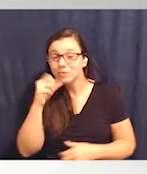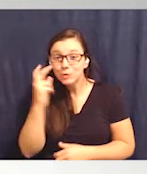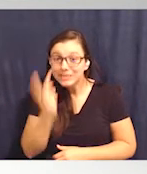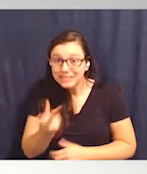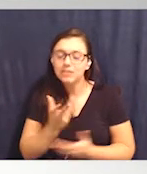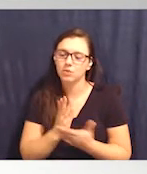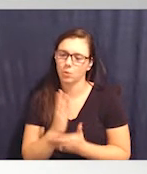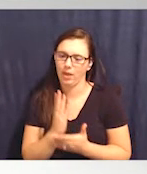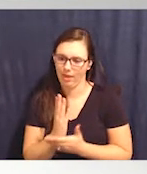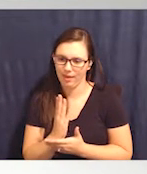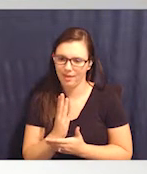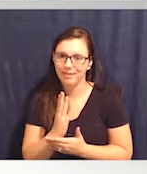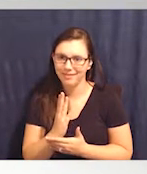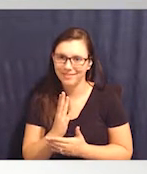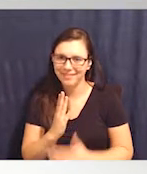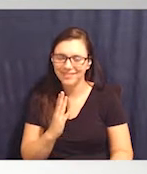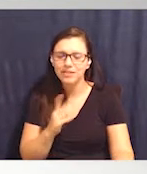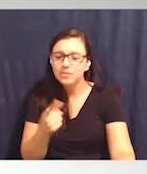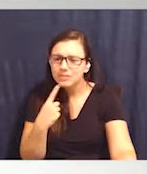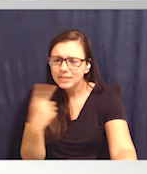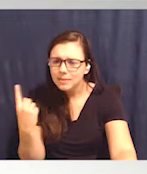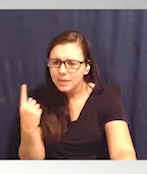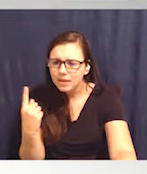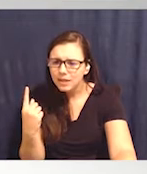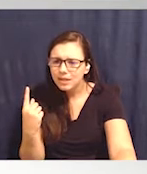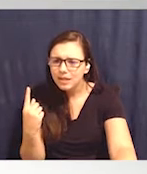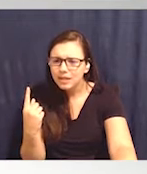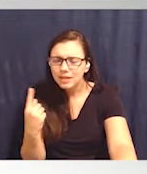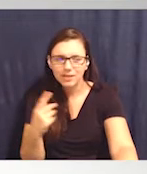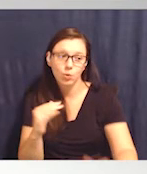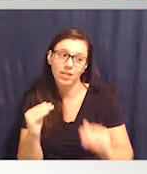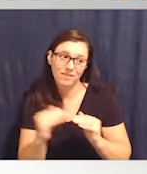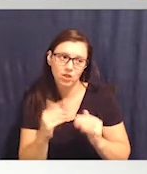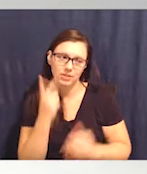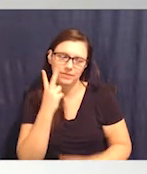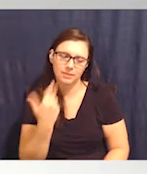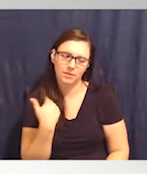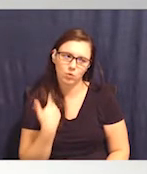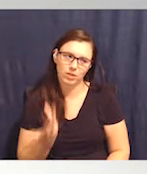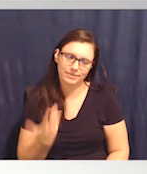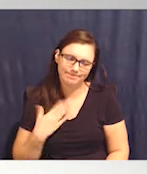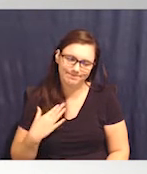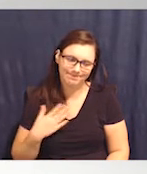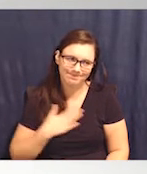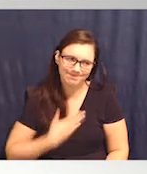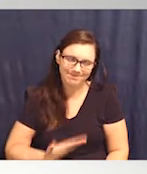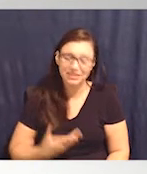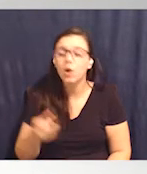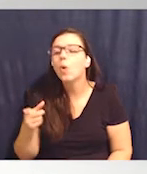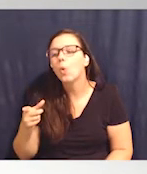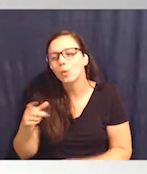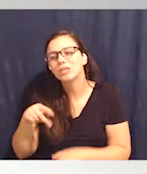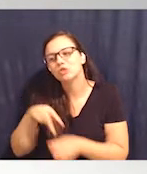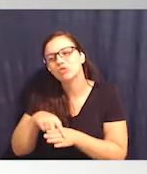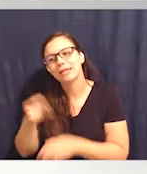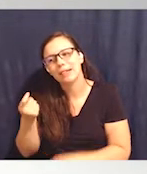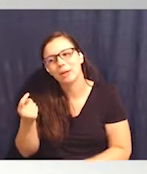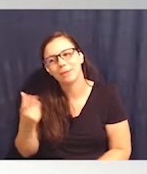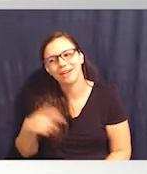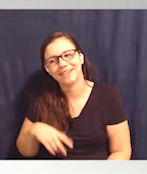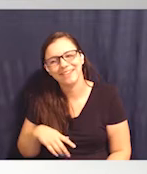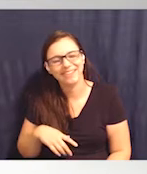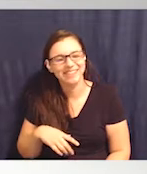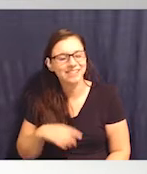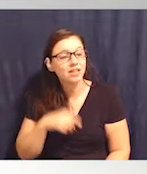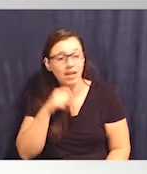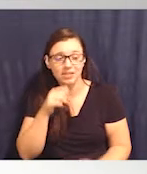What? I'm sorry? In all fairness, I've seen that one before. Oh, you've seen that one before? Okay. So you're cheating a little bit on me. I didn't even count because I knew it wasn't about